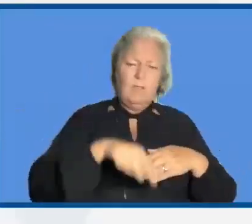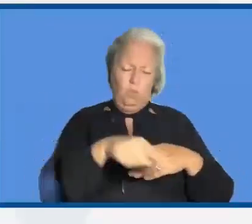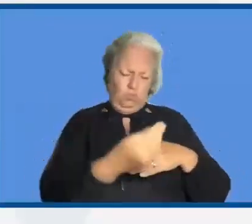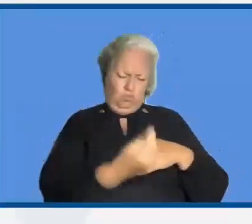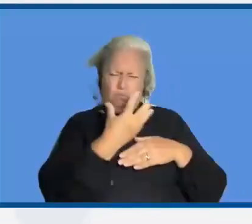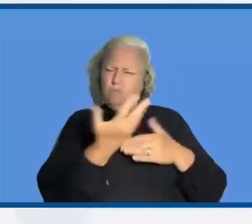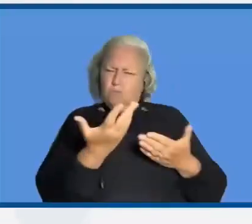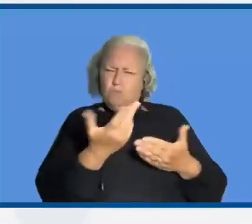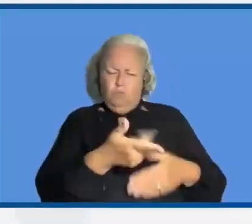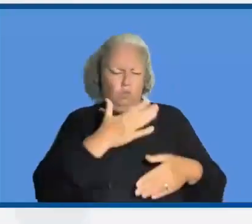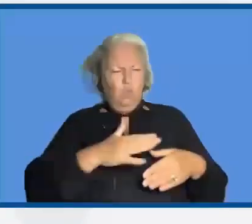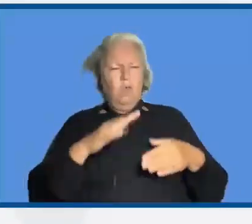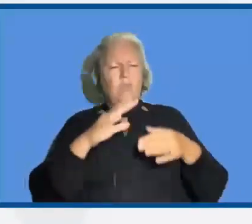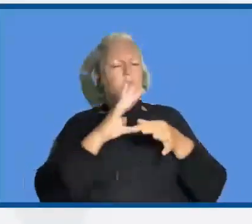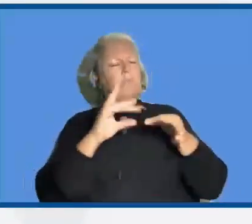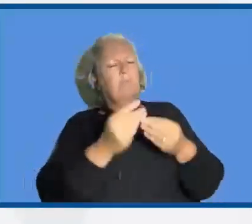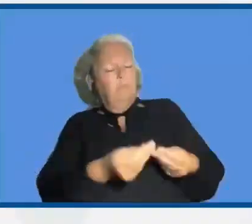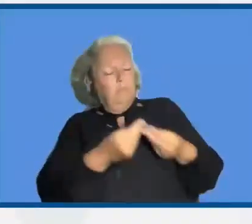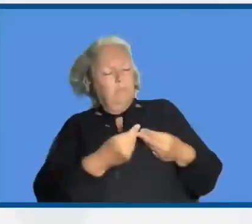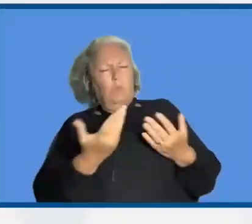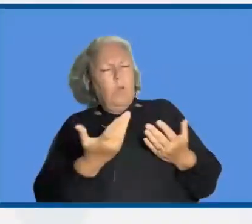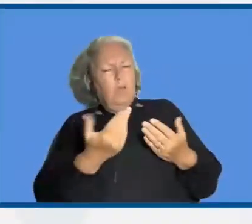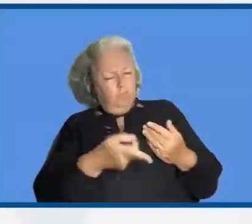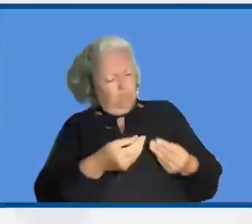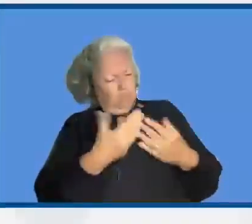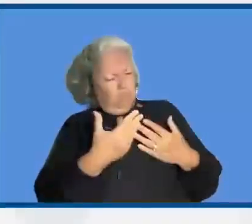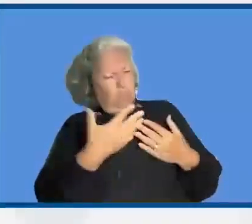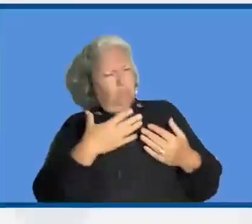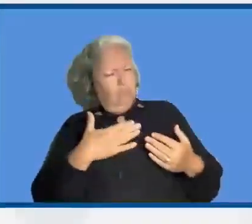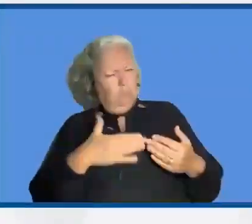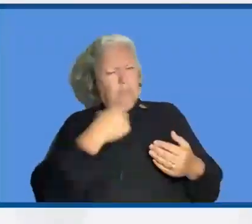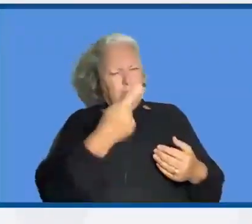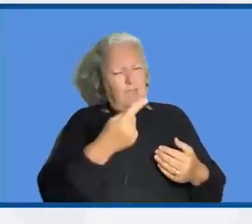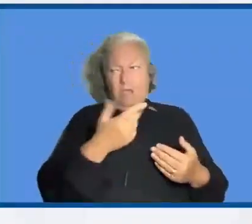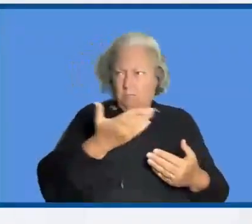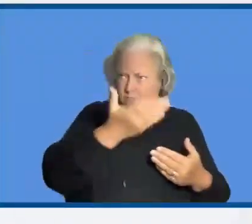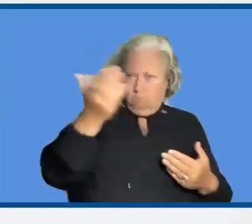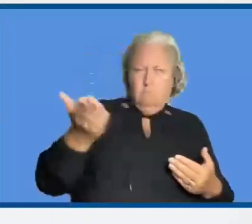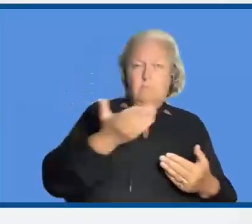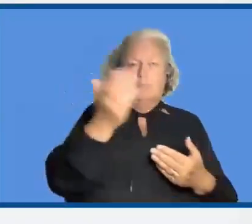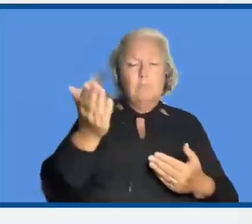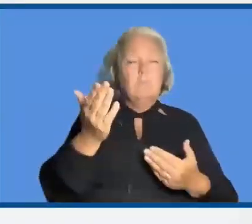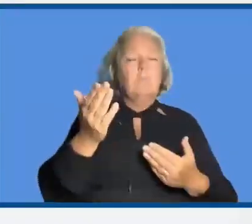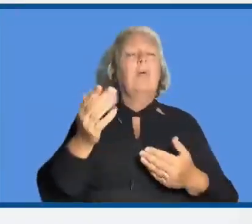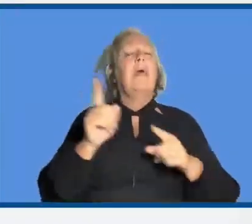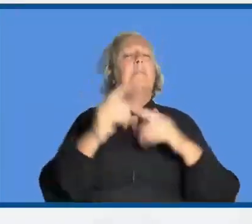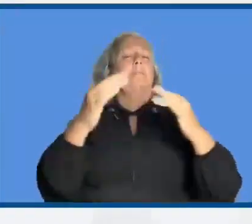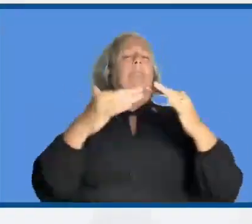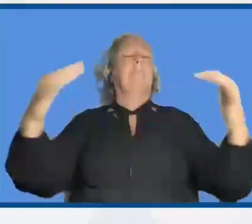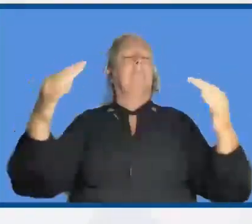message should I share with the audience and the population who are attentively listening to